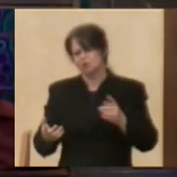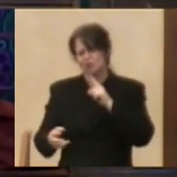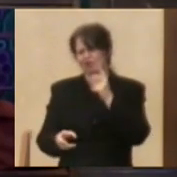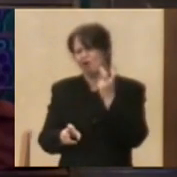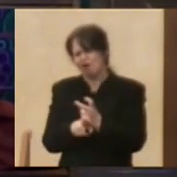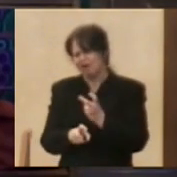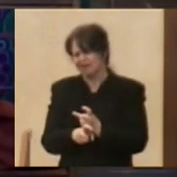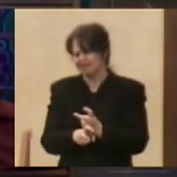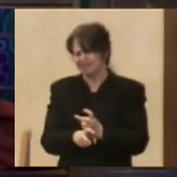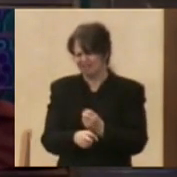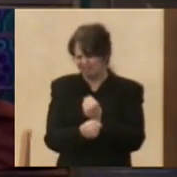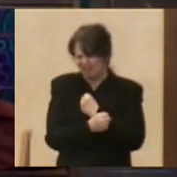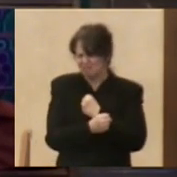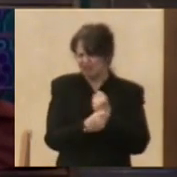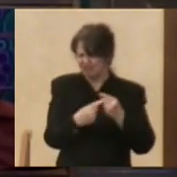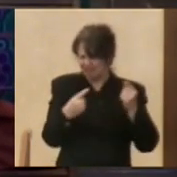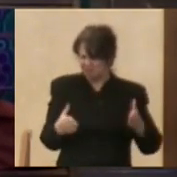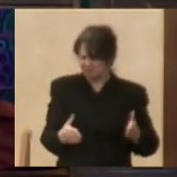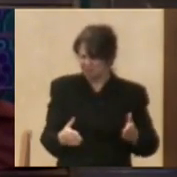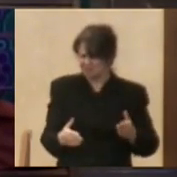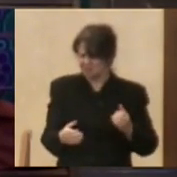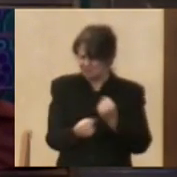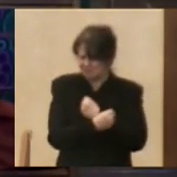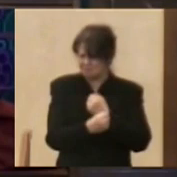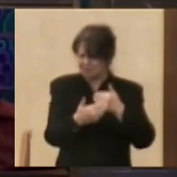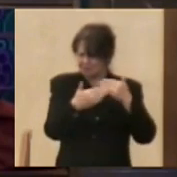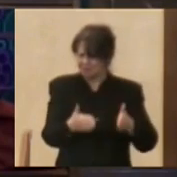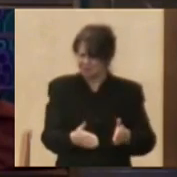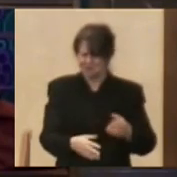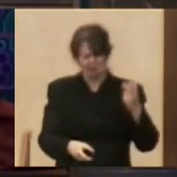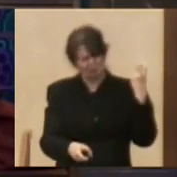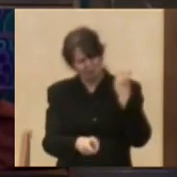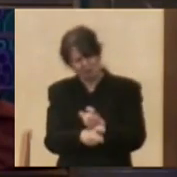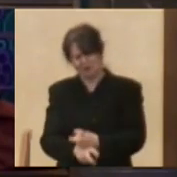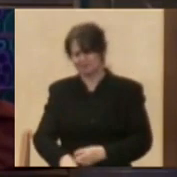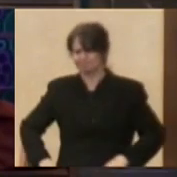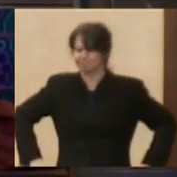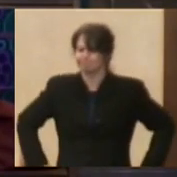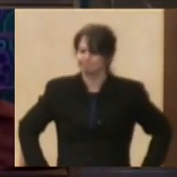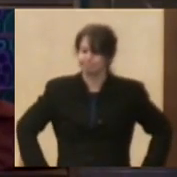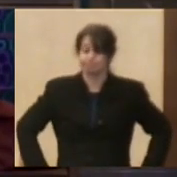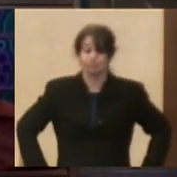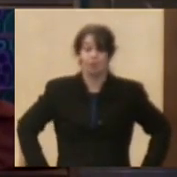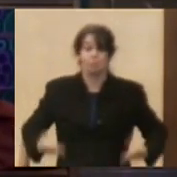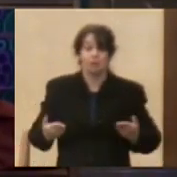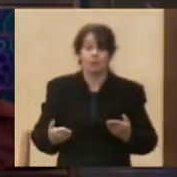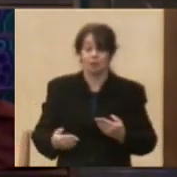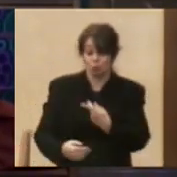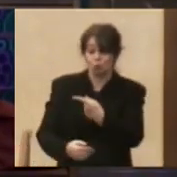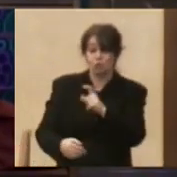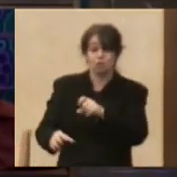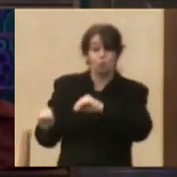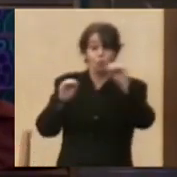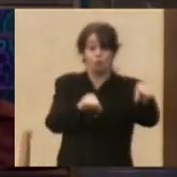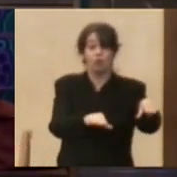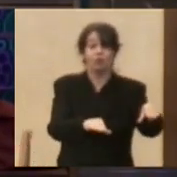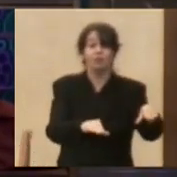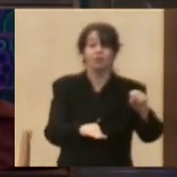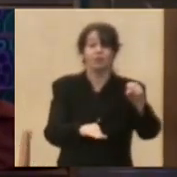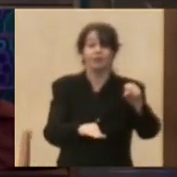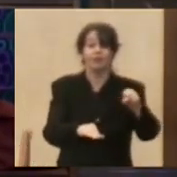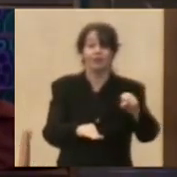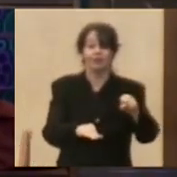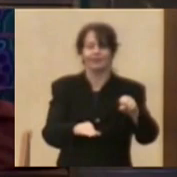just seeing them all the time and maybe we should move. We should move. Yeah. Okay,